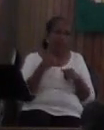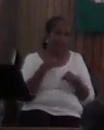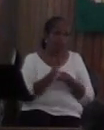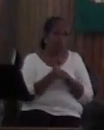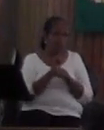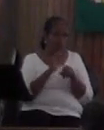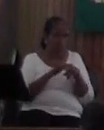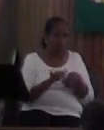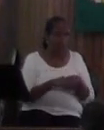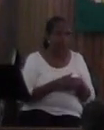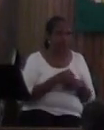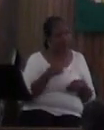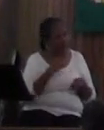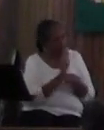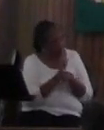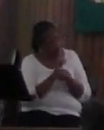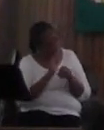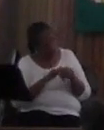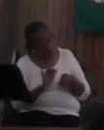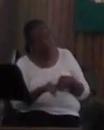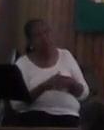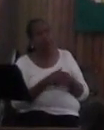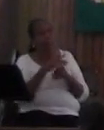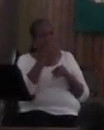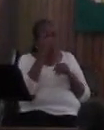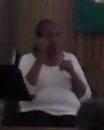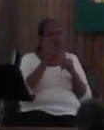that. I'm working on that